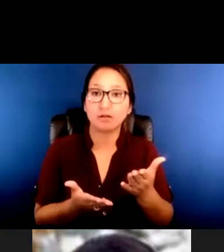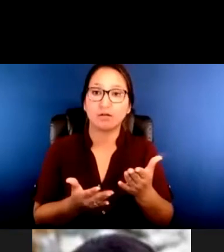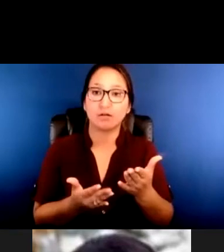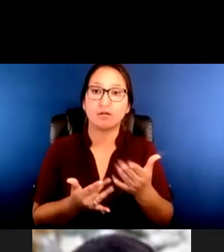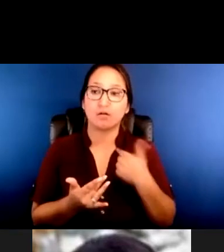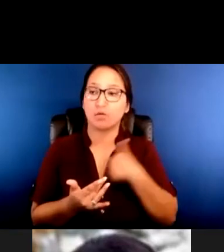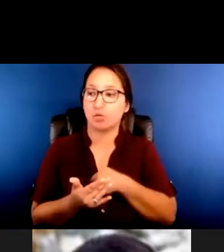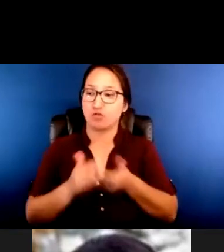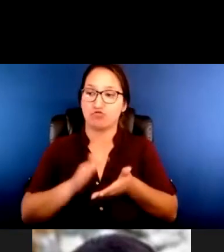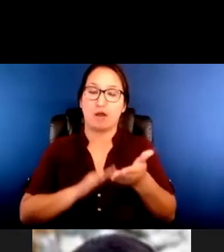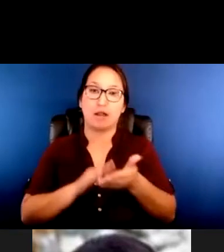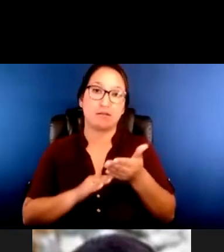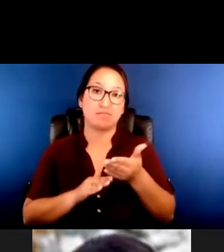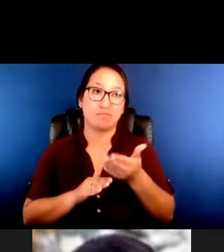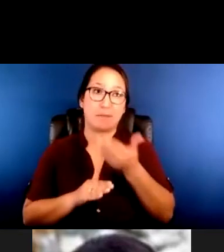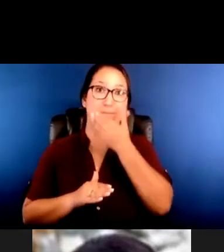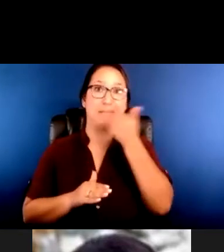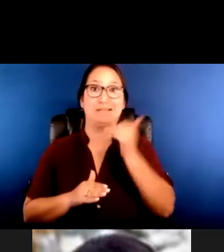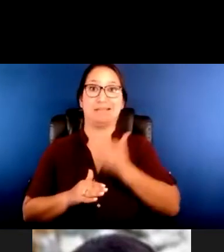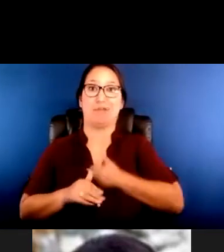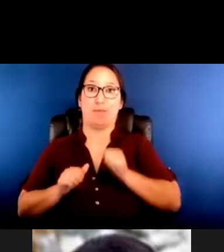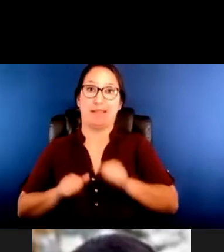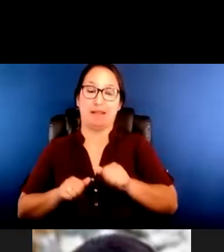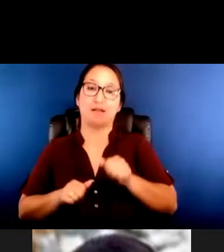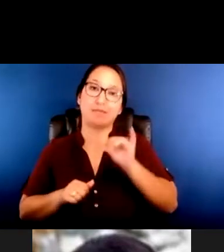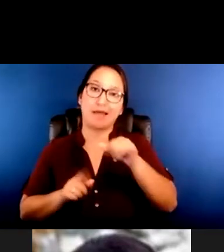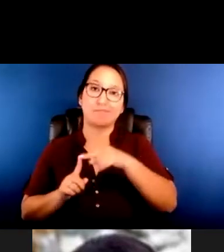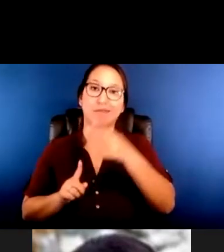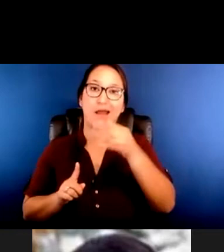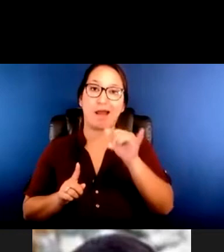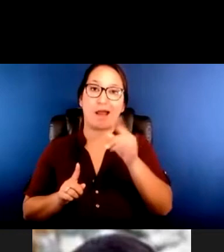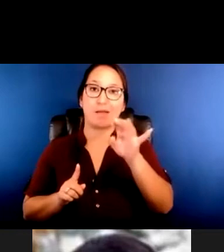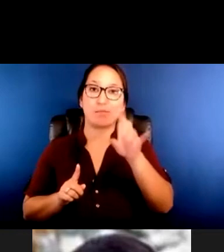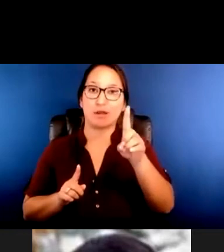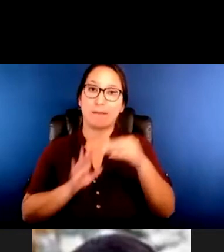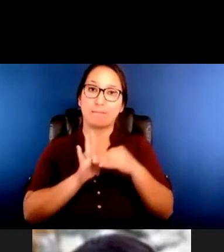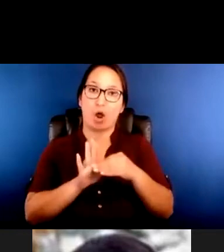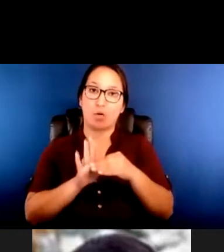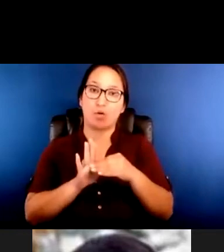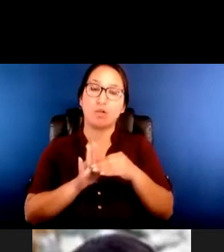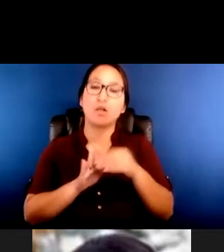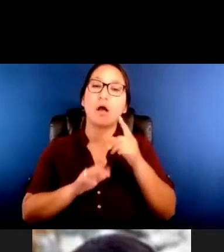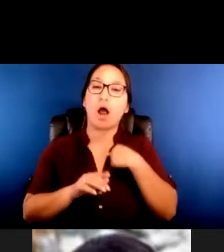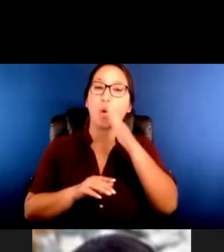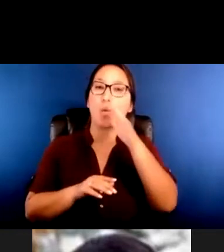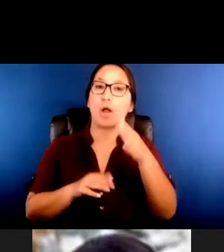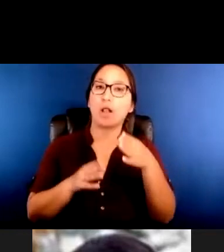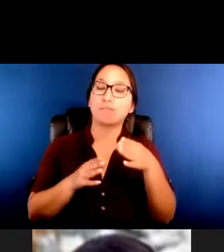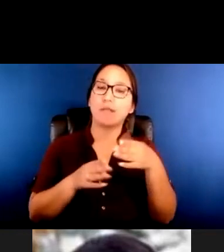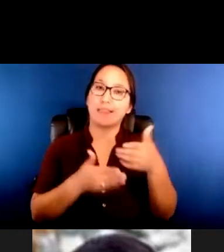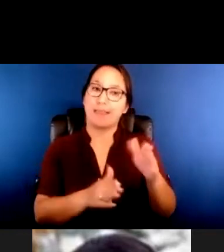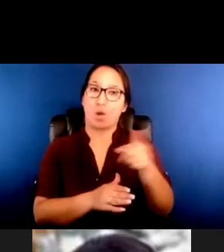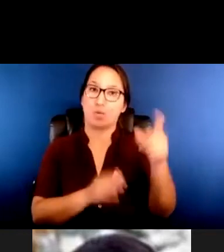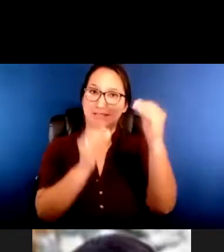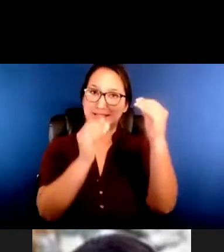of our ability, that hybrid model. And I'm going to open up for teachers to give feedback on that hybrid model in a minute. But I also